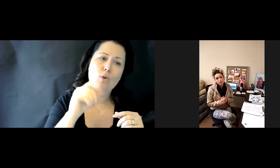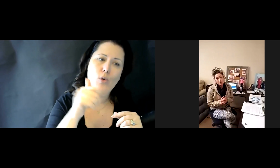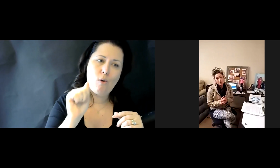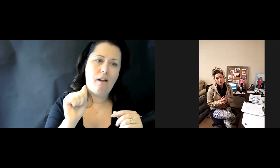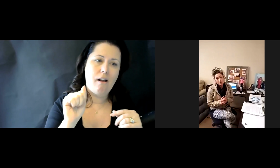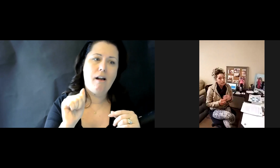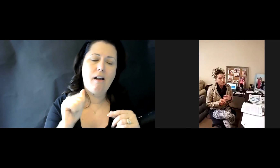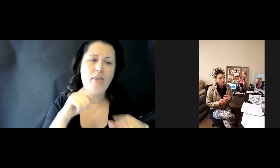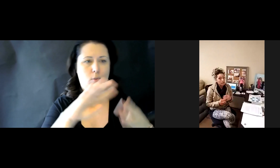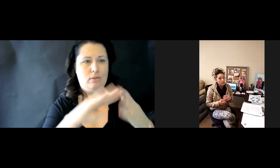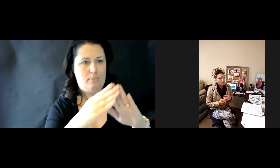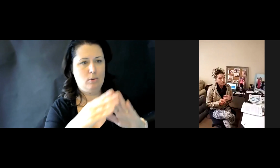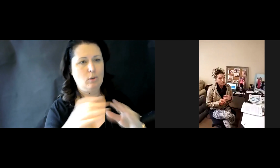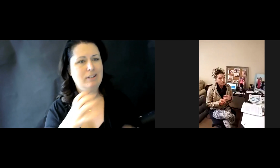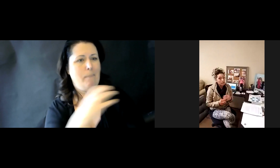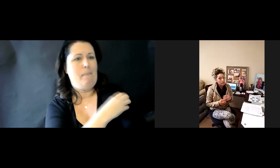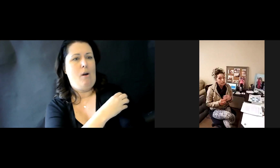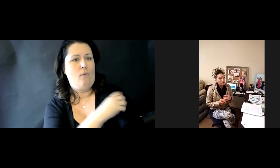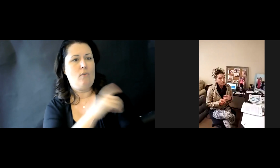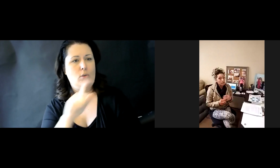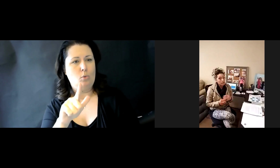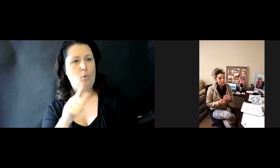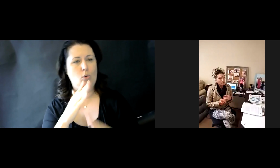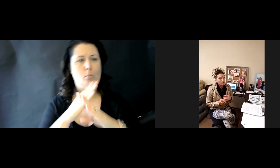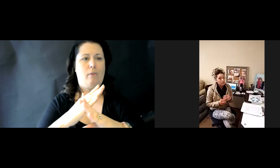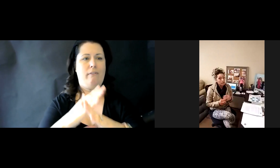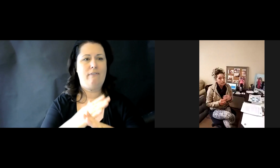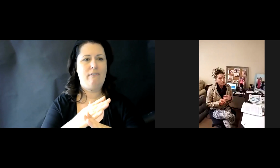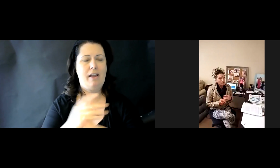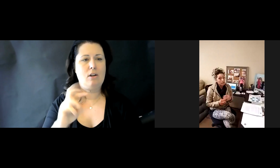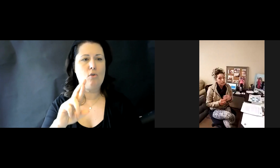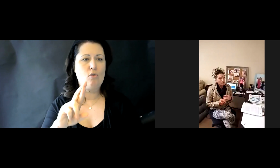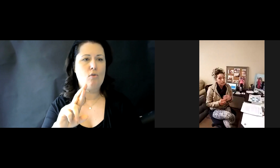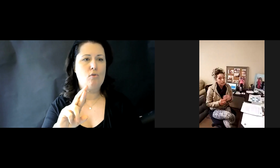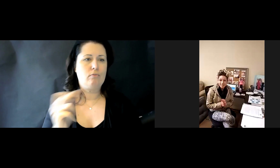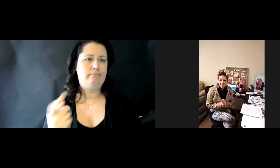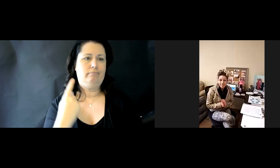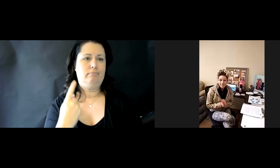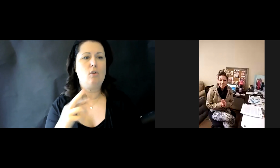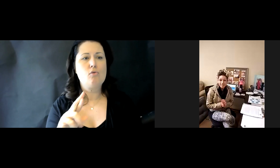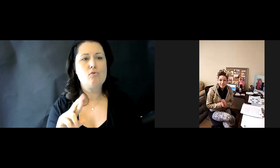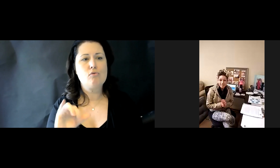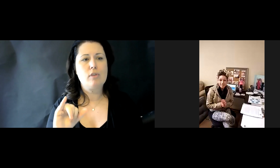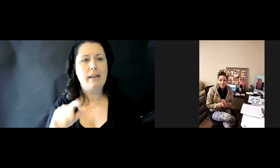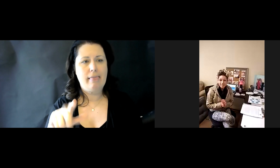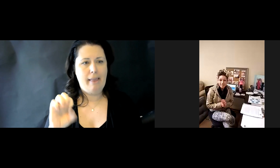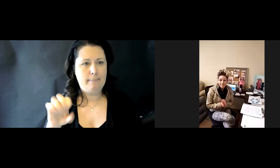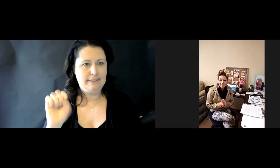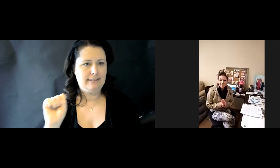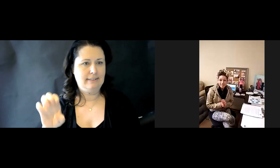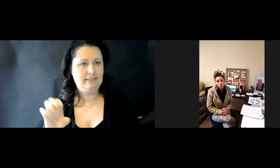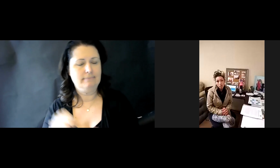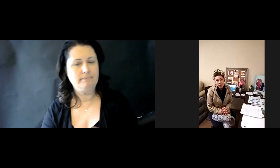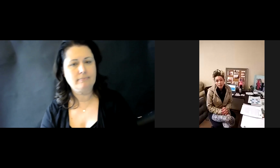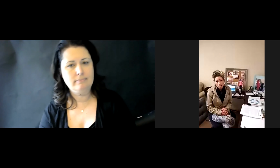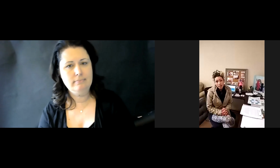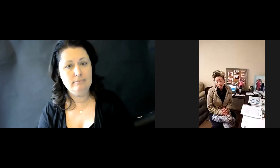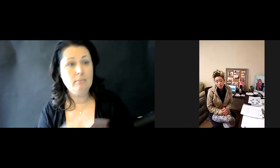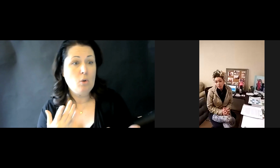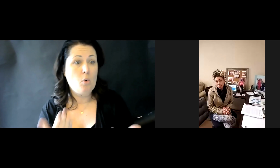a powerful tool for relapse prevention. And we will be hosting events, live events, sober events, to show